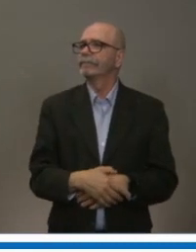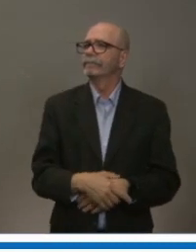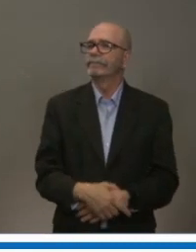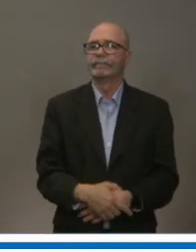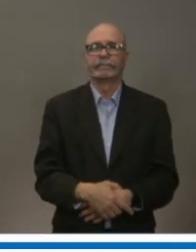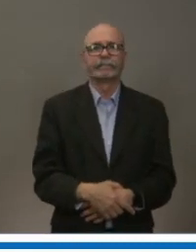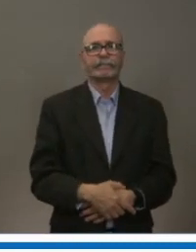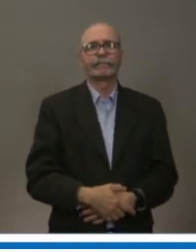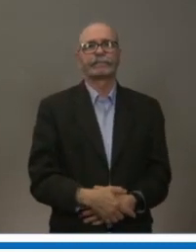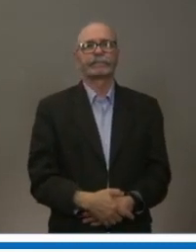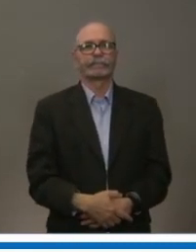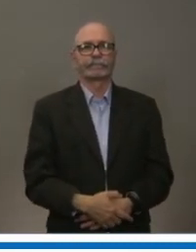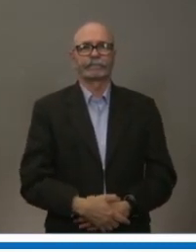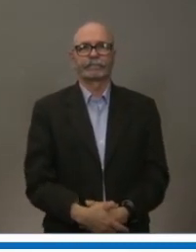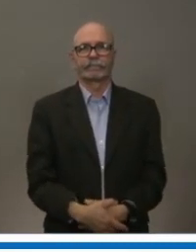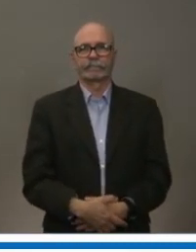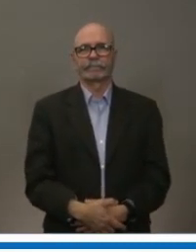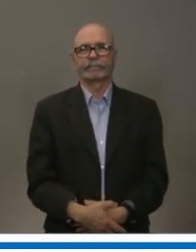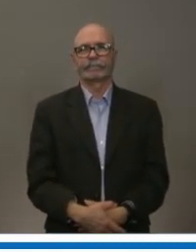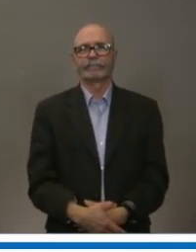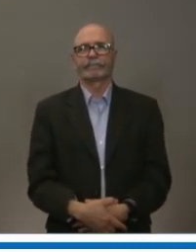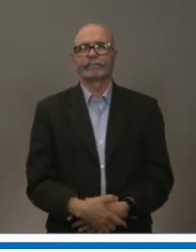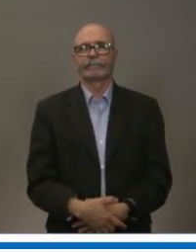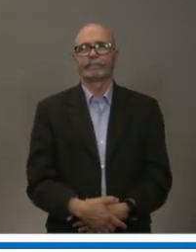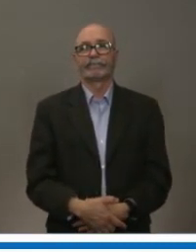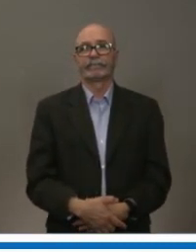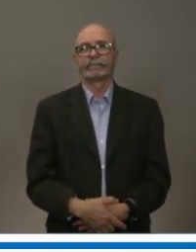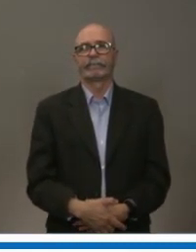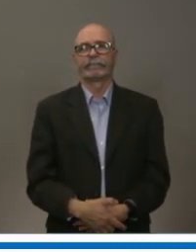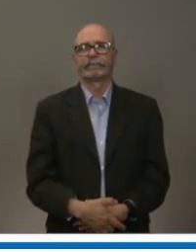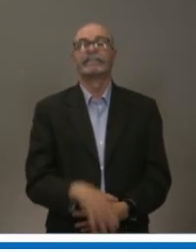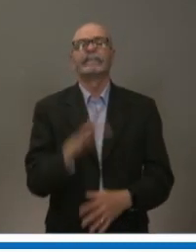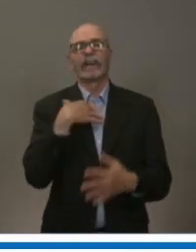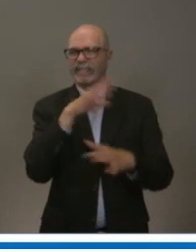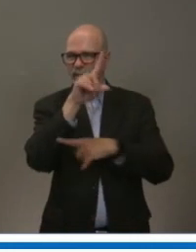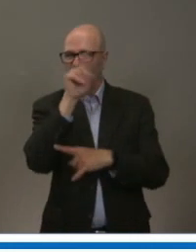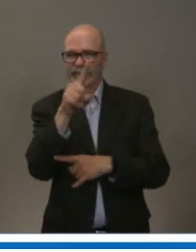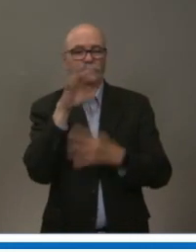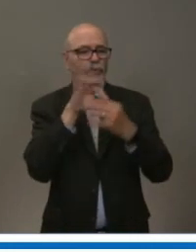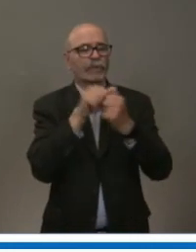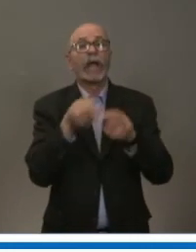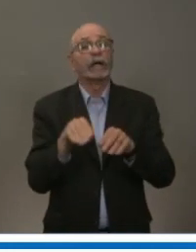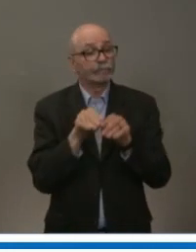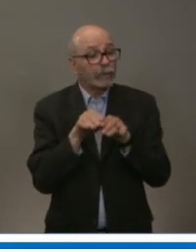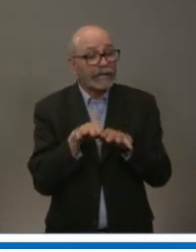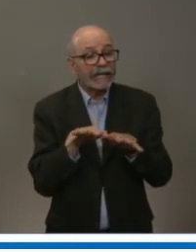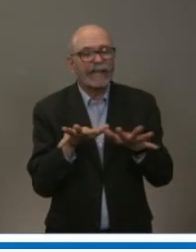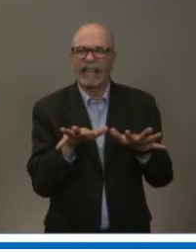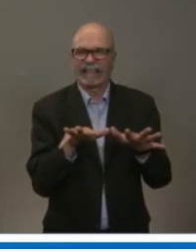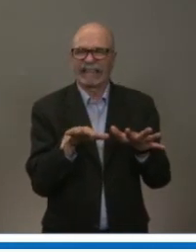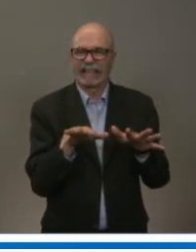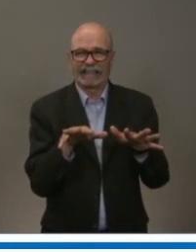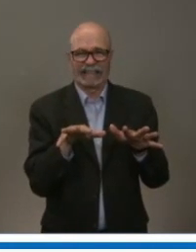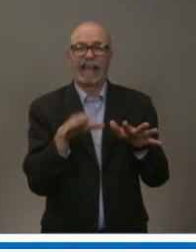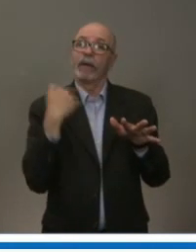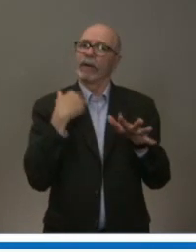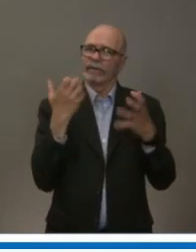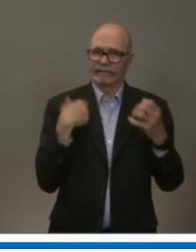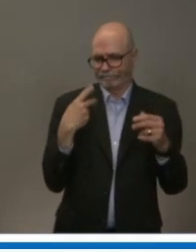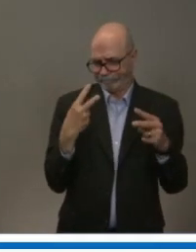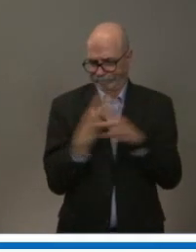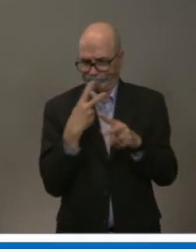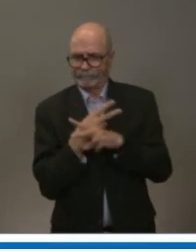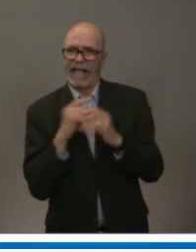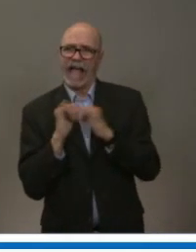epidemiology, I suppose. These restrictions, obviously, they're needed to stop the spread of COVID, and that will save